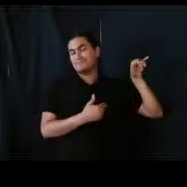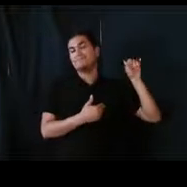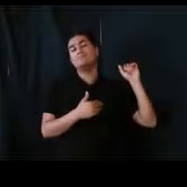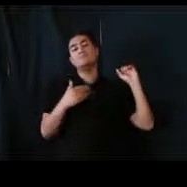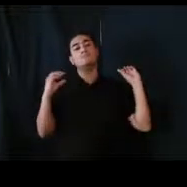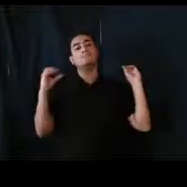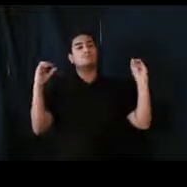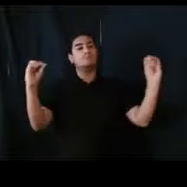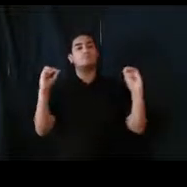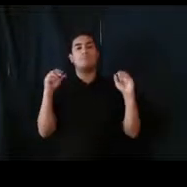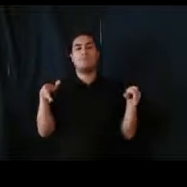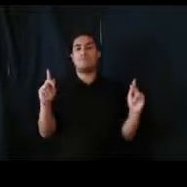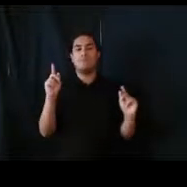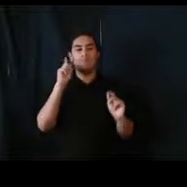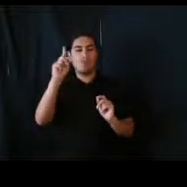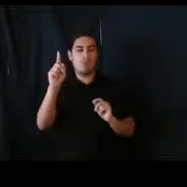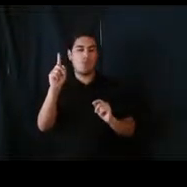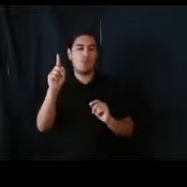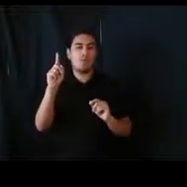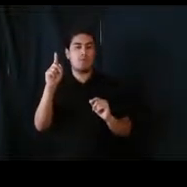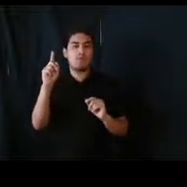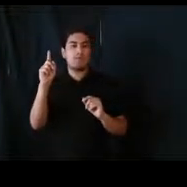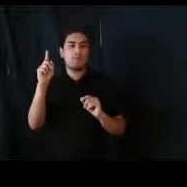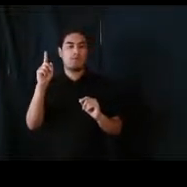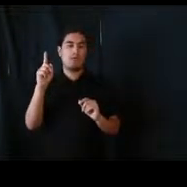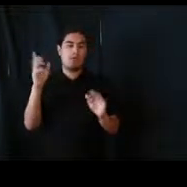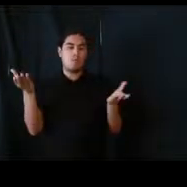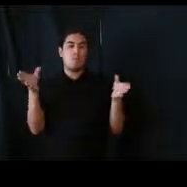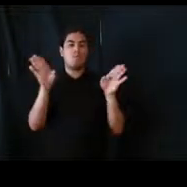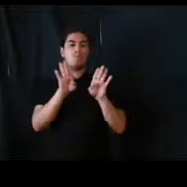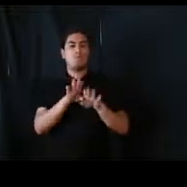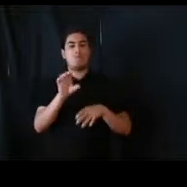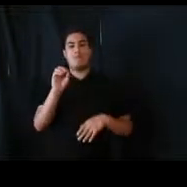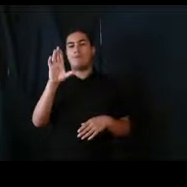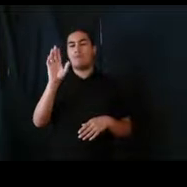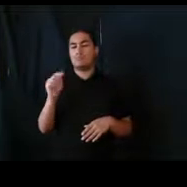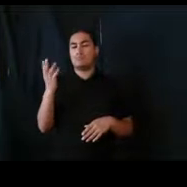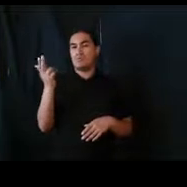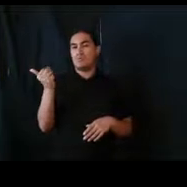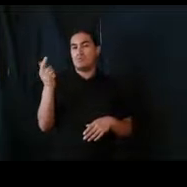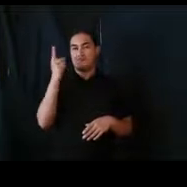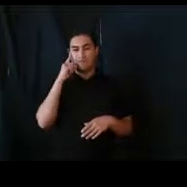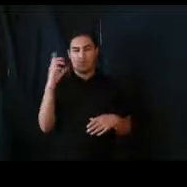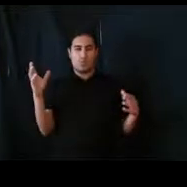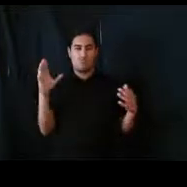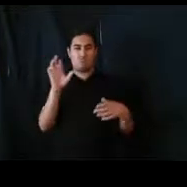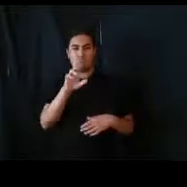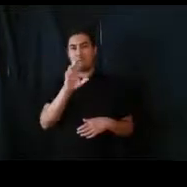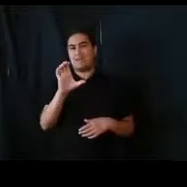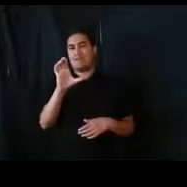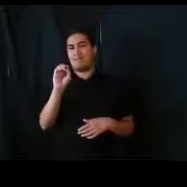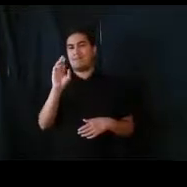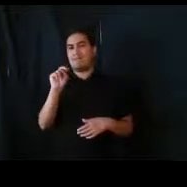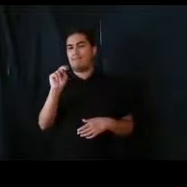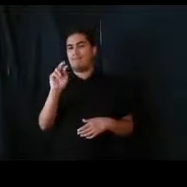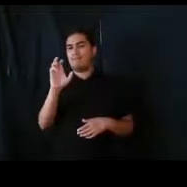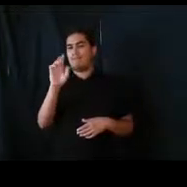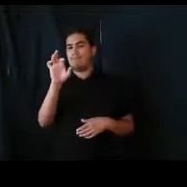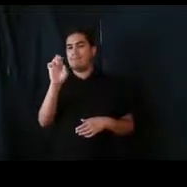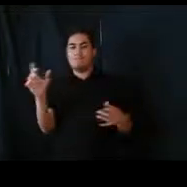notice of funding opportunity out for on closing on october 13th for reconnecting communities so that's the